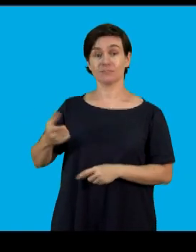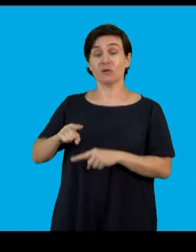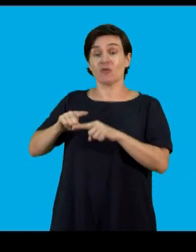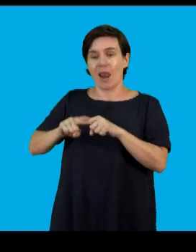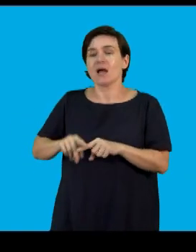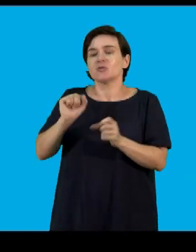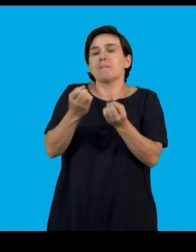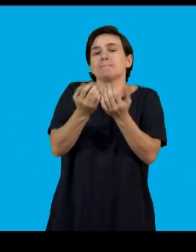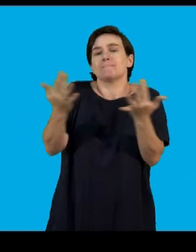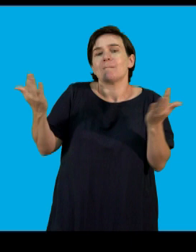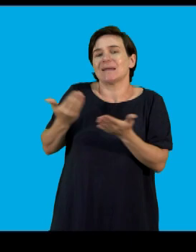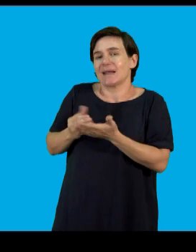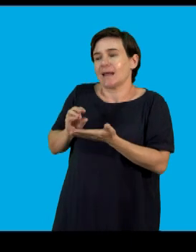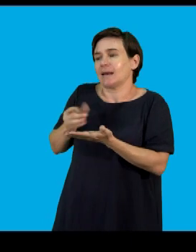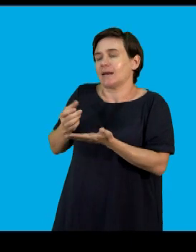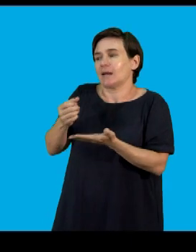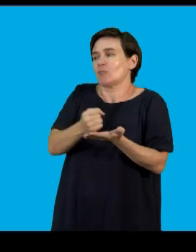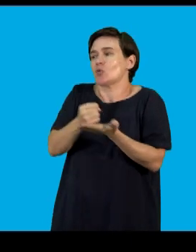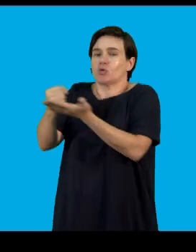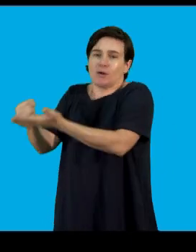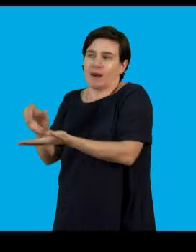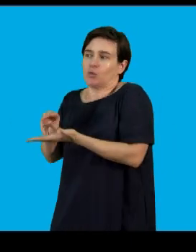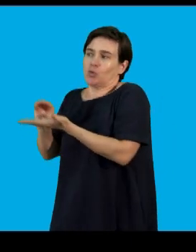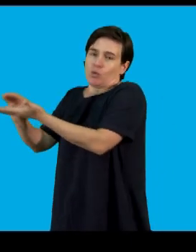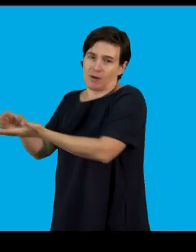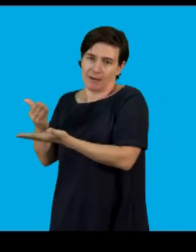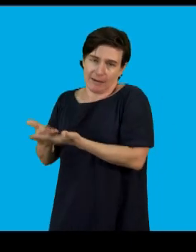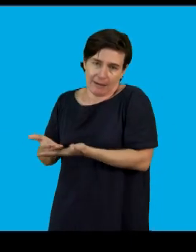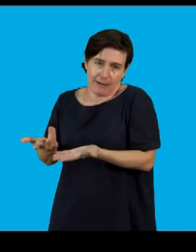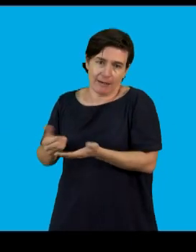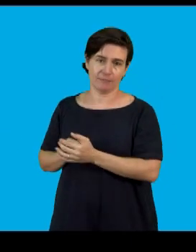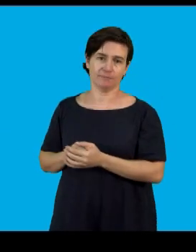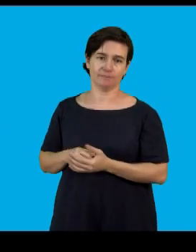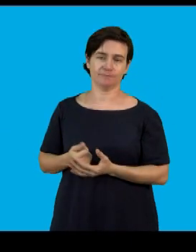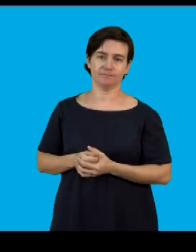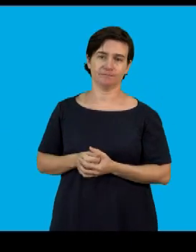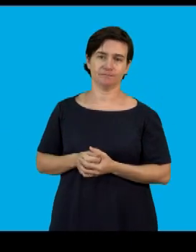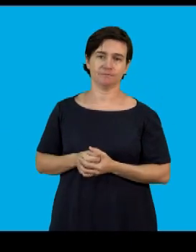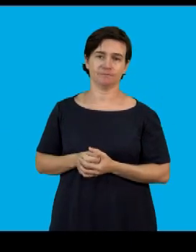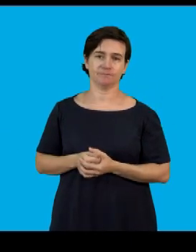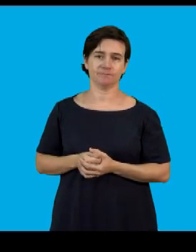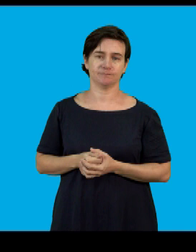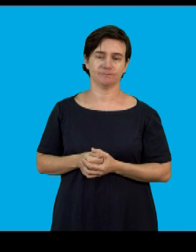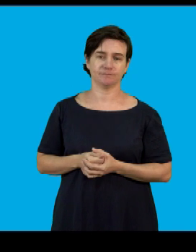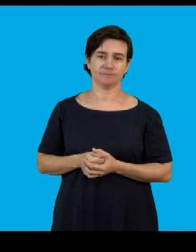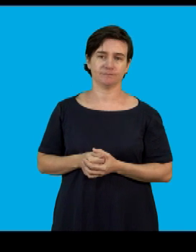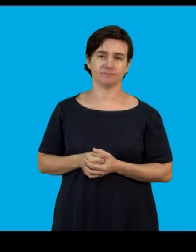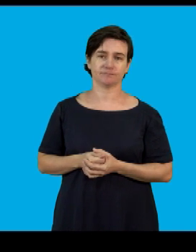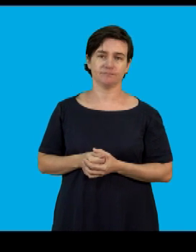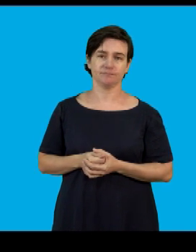public contributions or donations, whereas here they're relying on investors. Right, another thing that you can